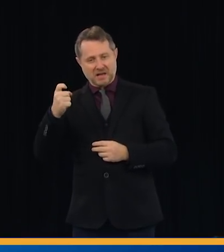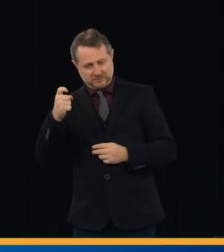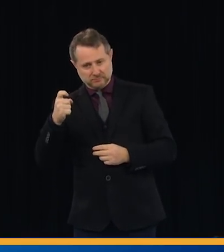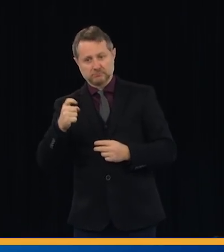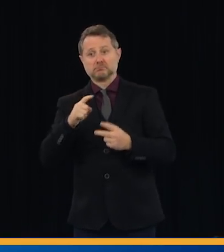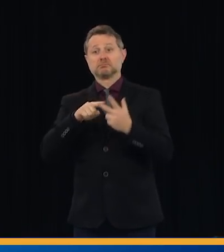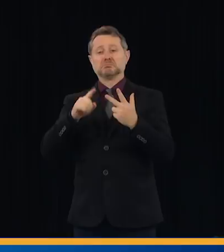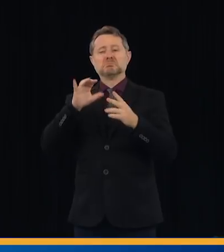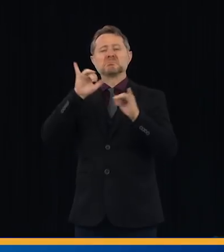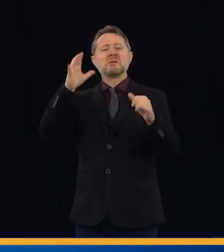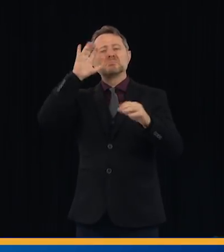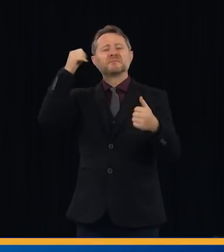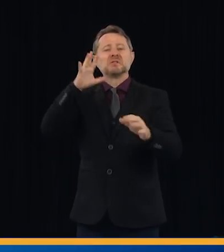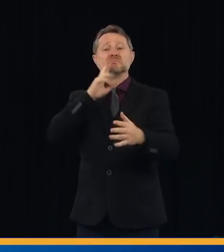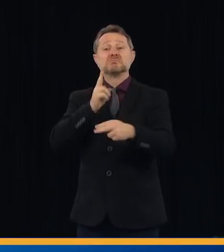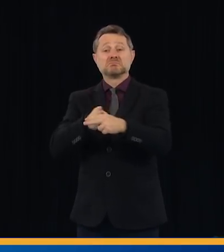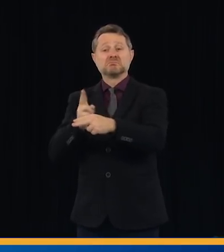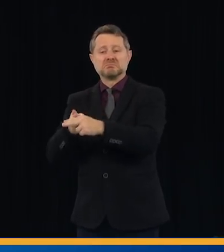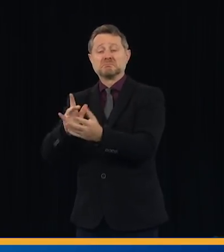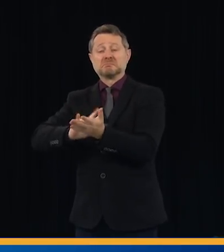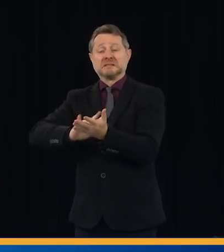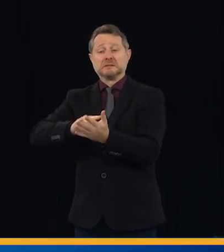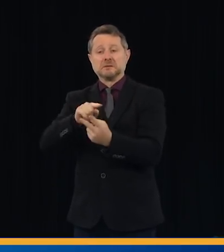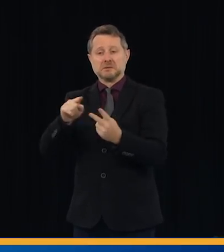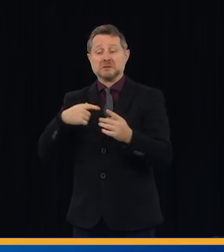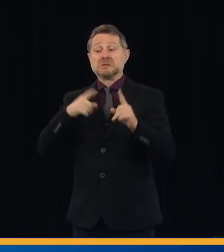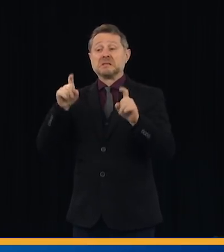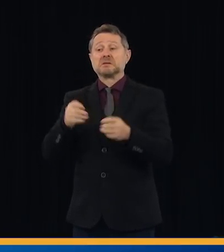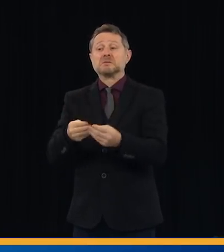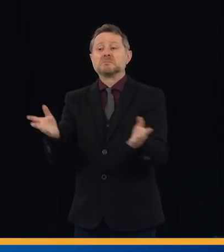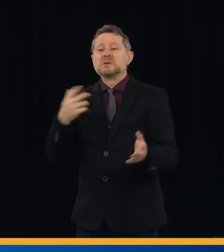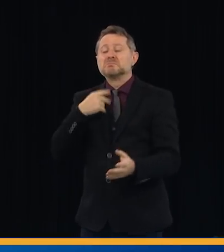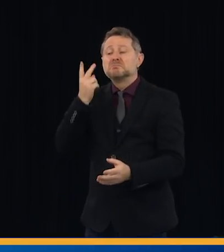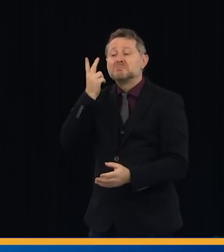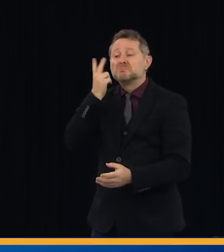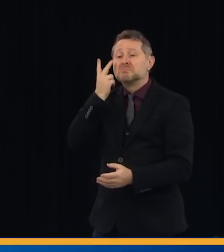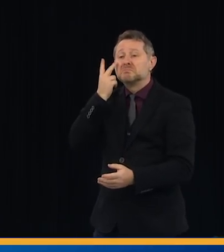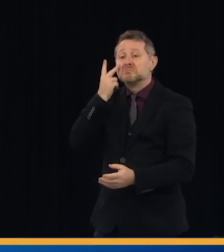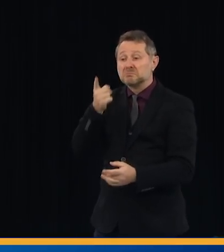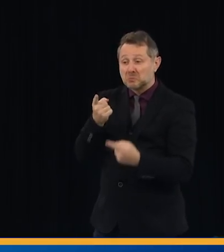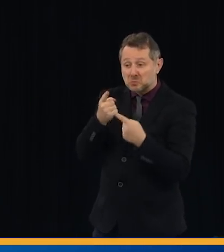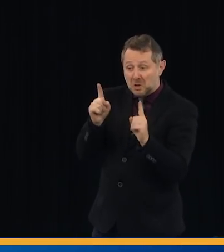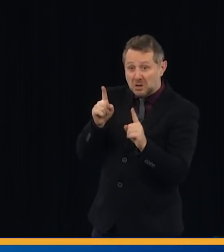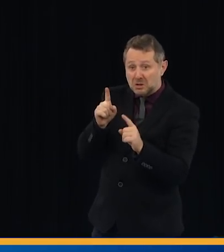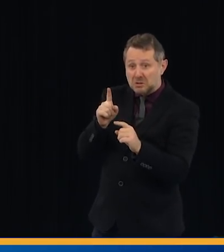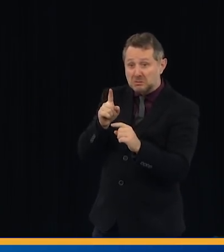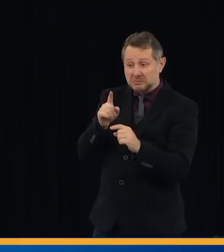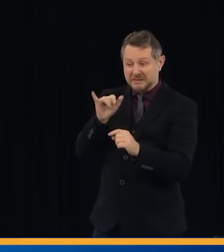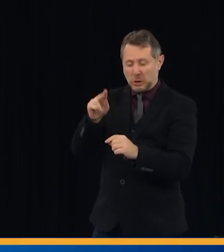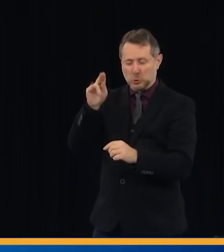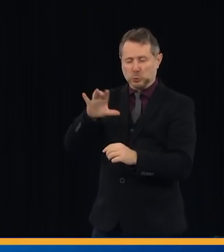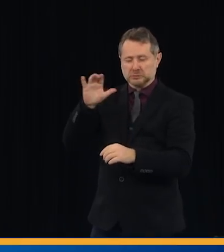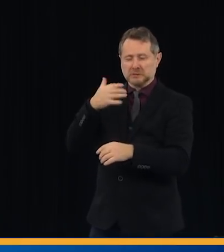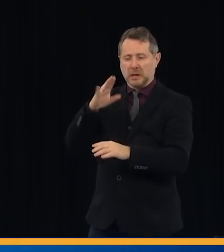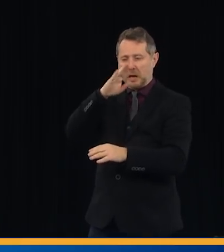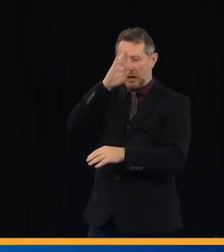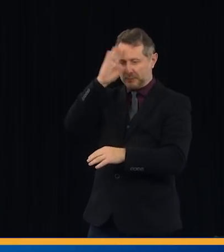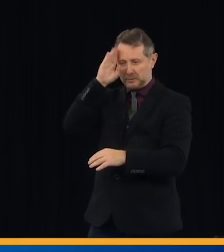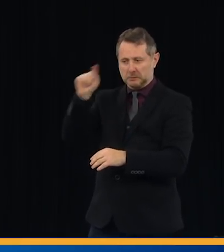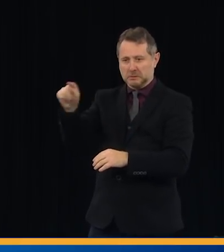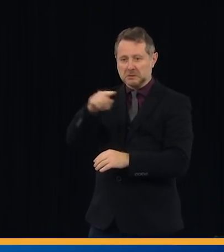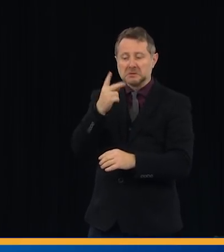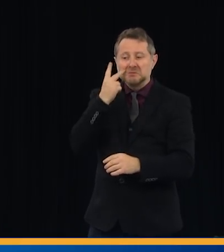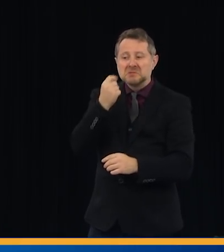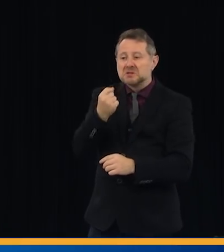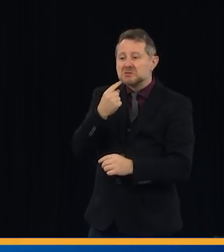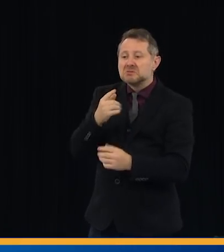now using it on a large-scale basis, particularly in the New York City hospitals, and we'll be getting results